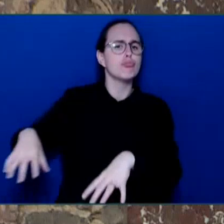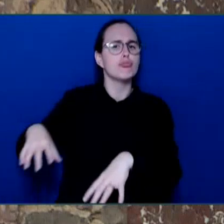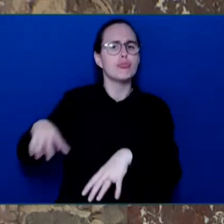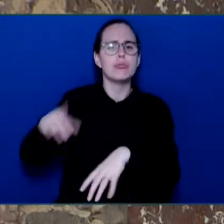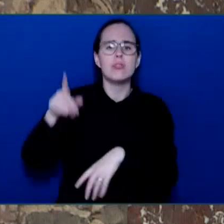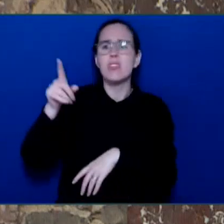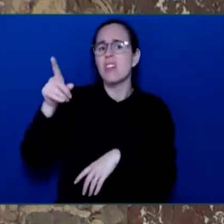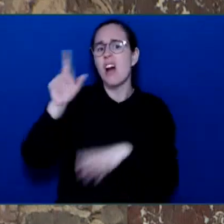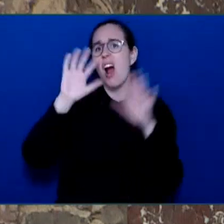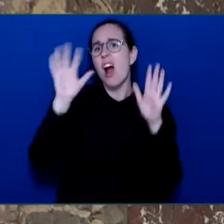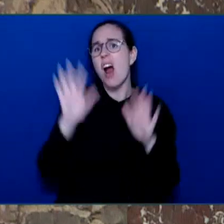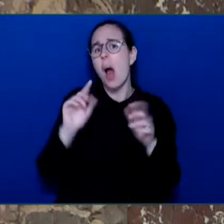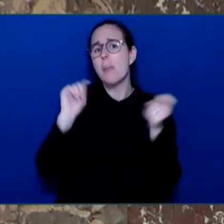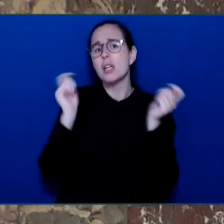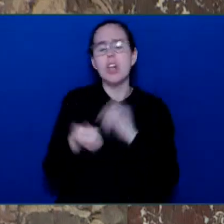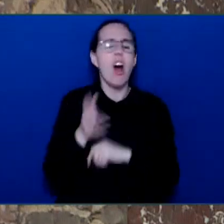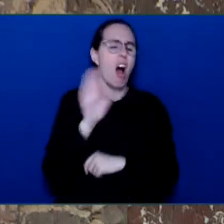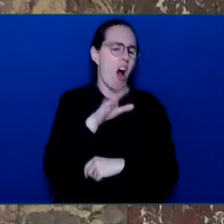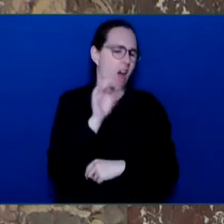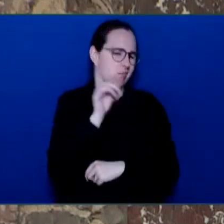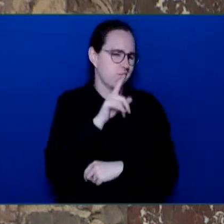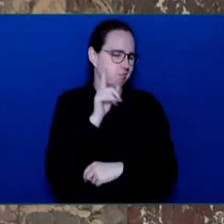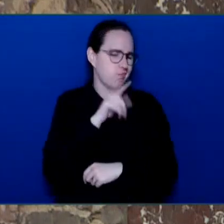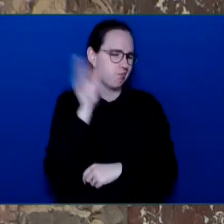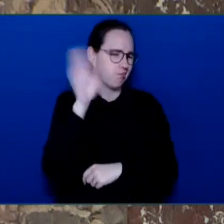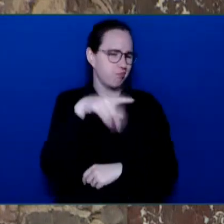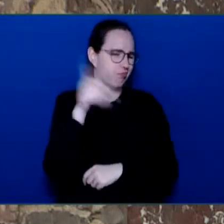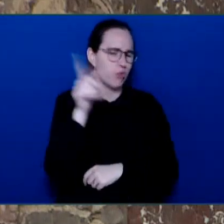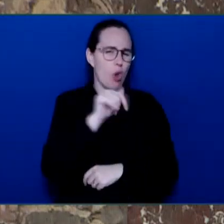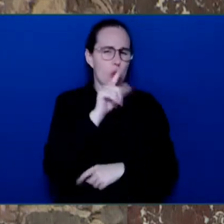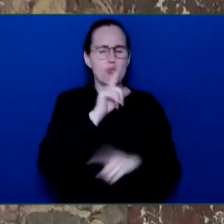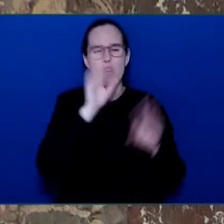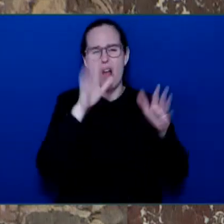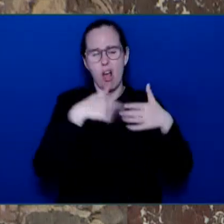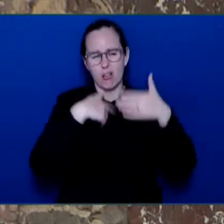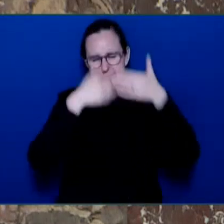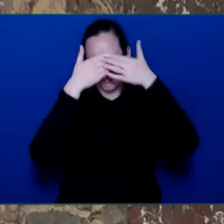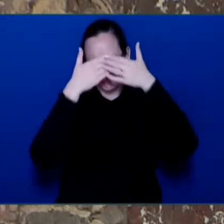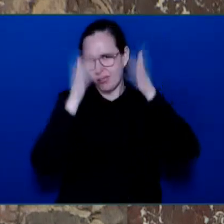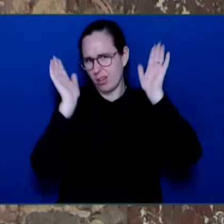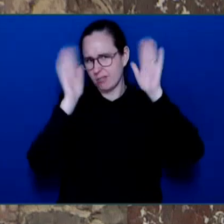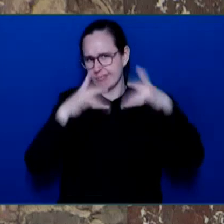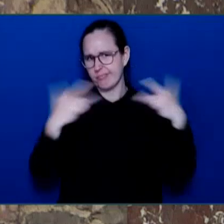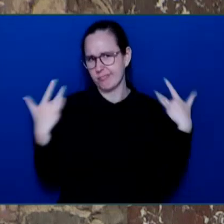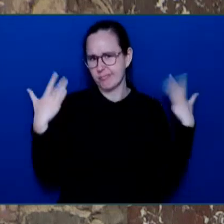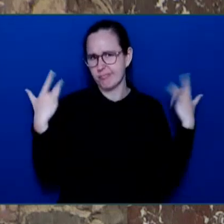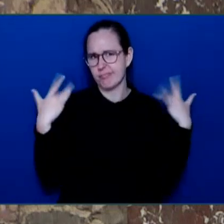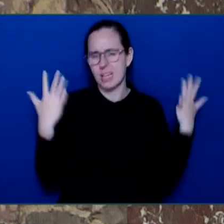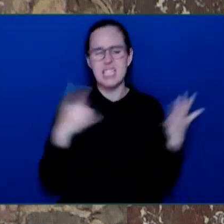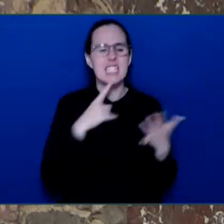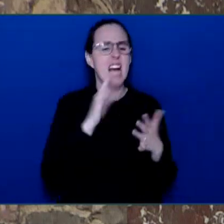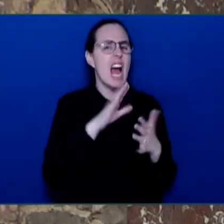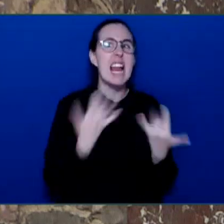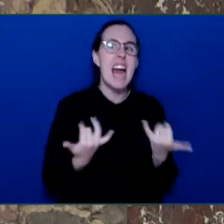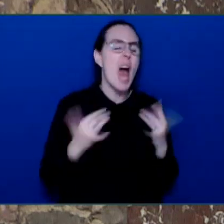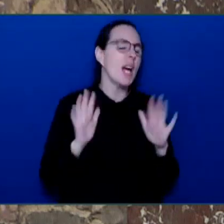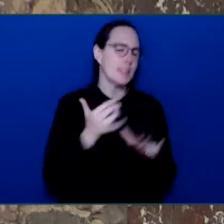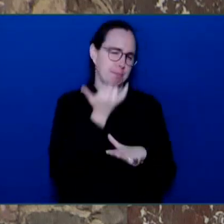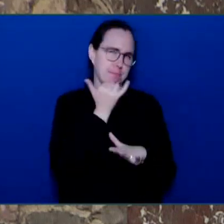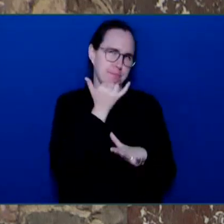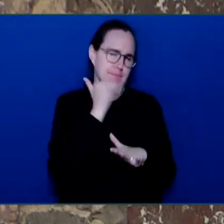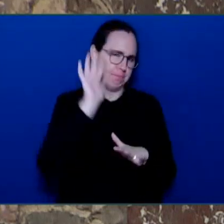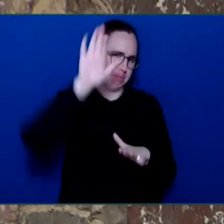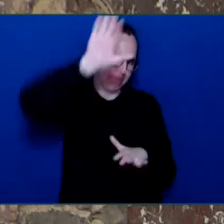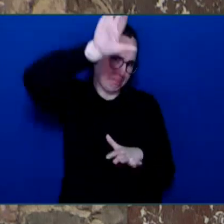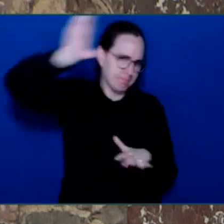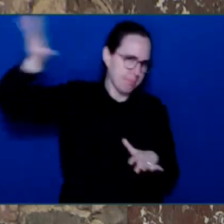that now is not the time, because now is the time, Honourable Speaker. And British Columbia will continue to lead on this, and we will be the party